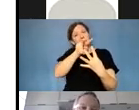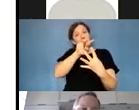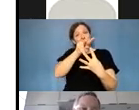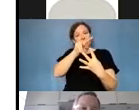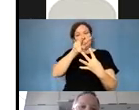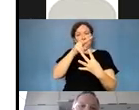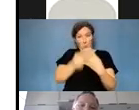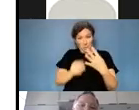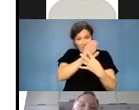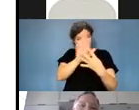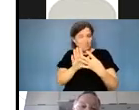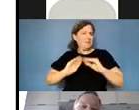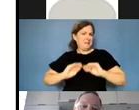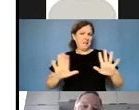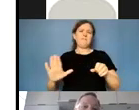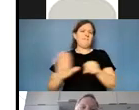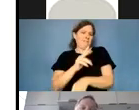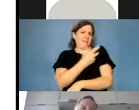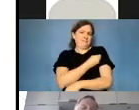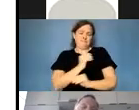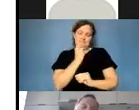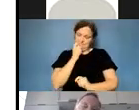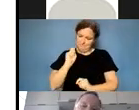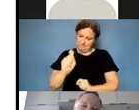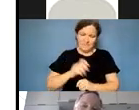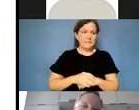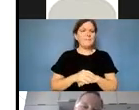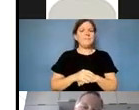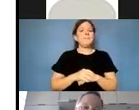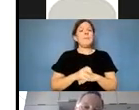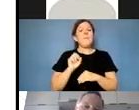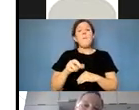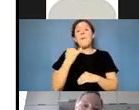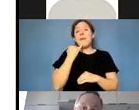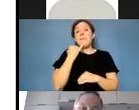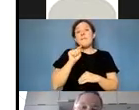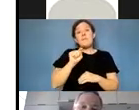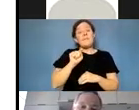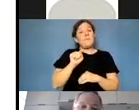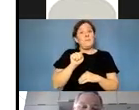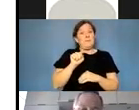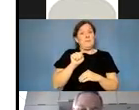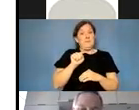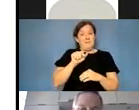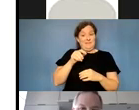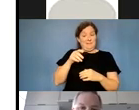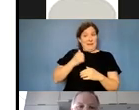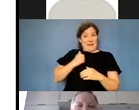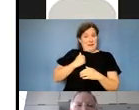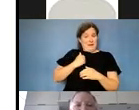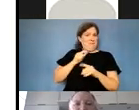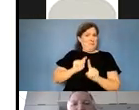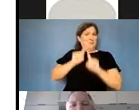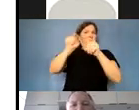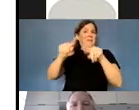vaccinated clearly. Another circumstance, and this really applies to people who got vaccinated outside of Canada, is